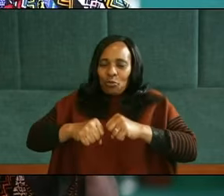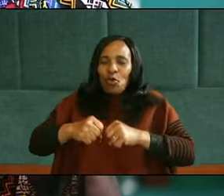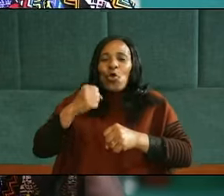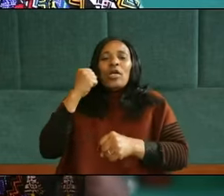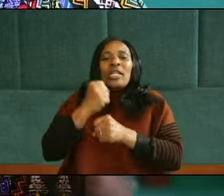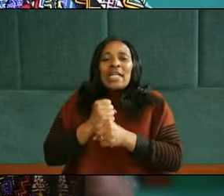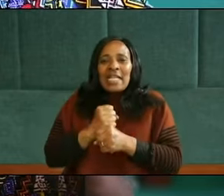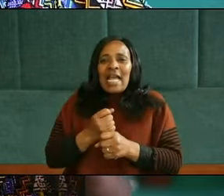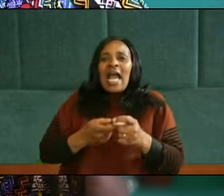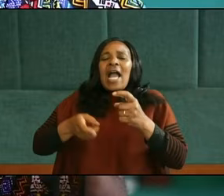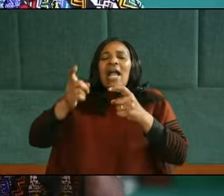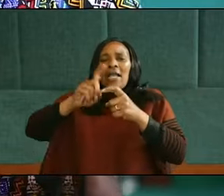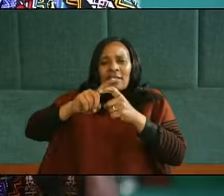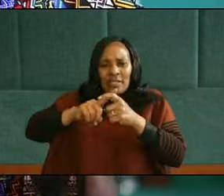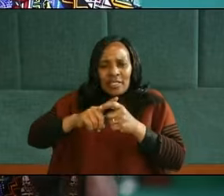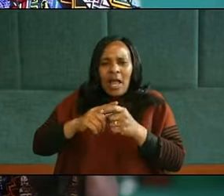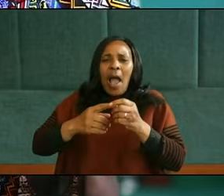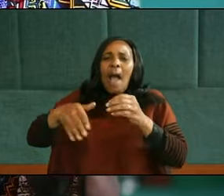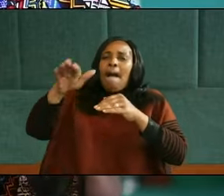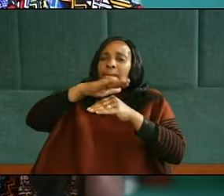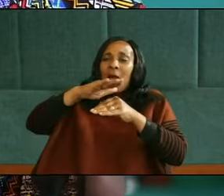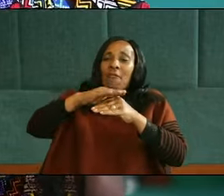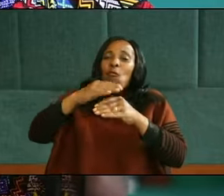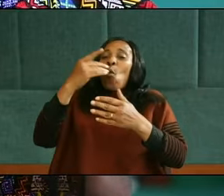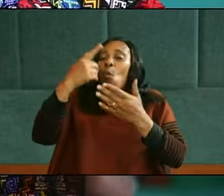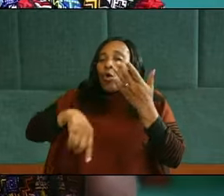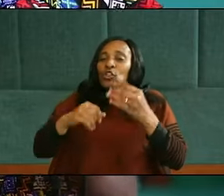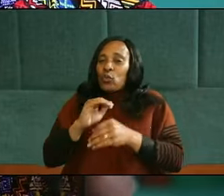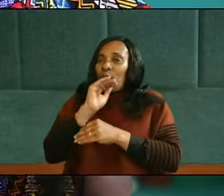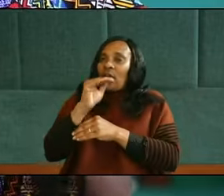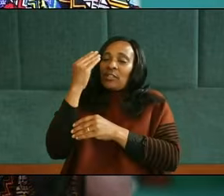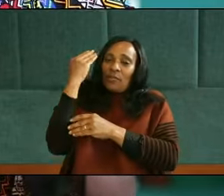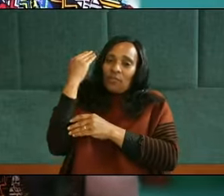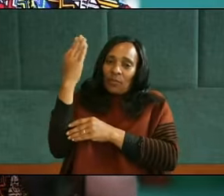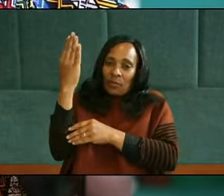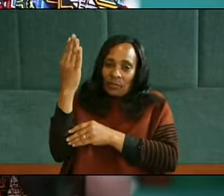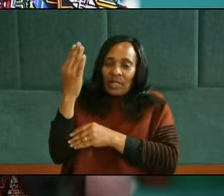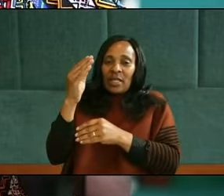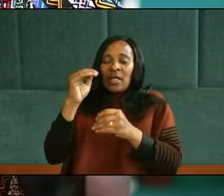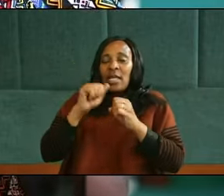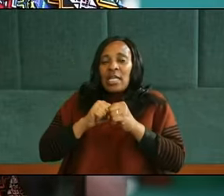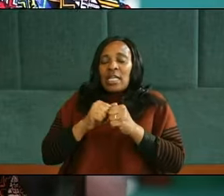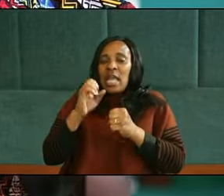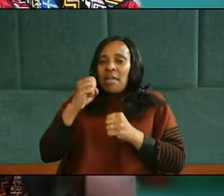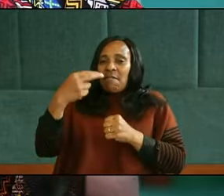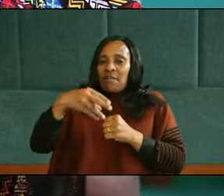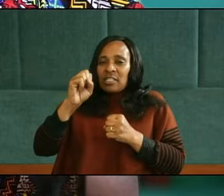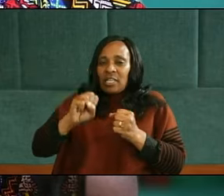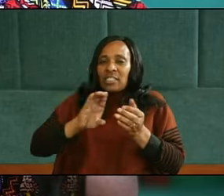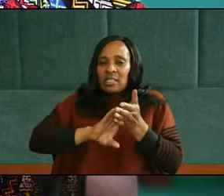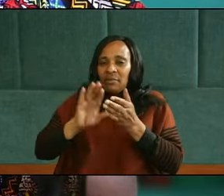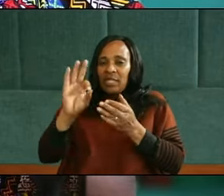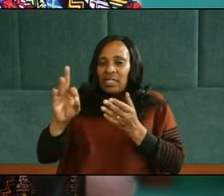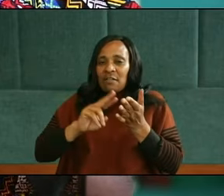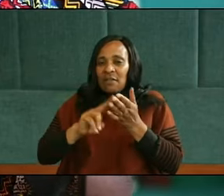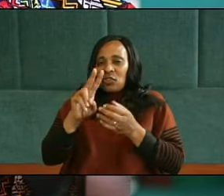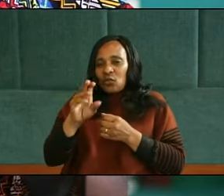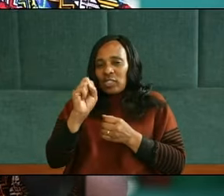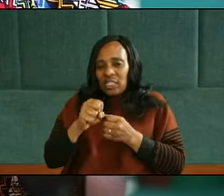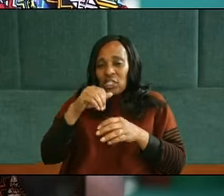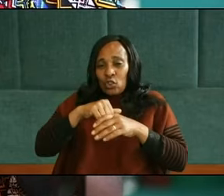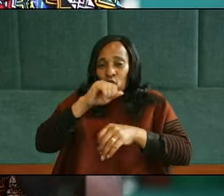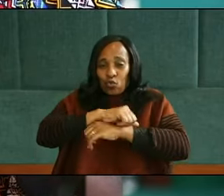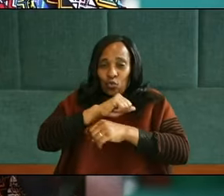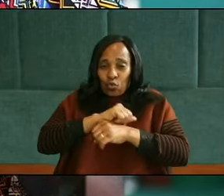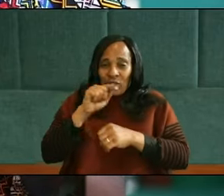exceedingly abundantly above all that we ask or think. Ephesians 3:20. At school that day,